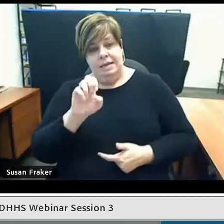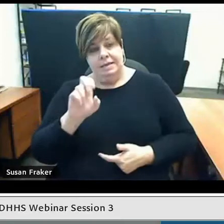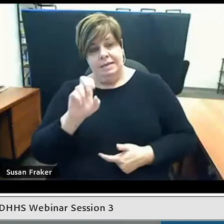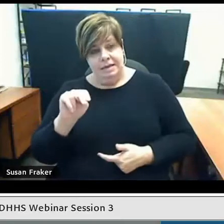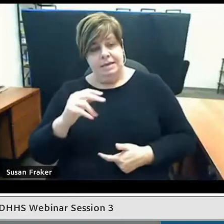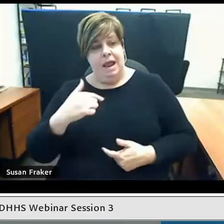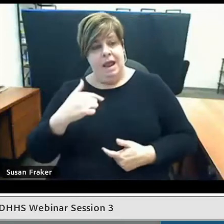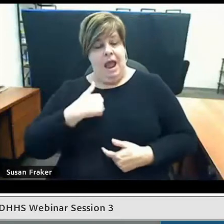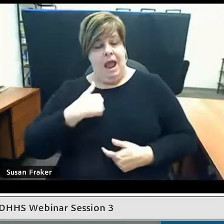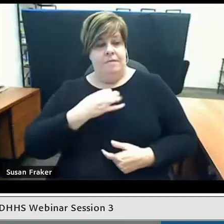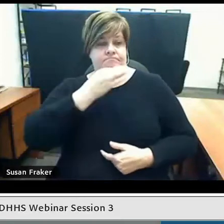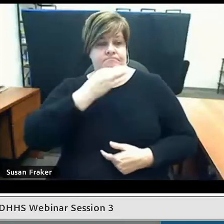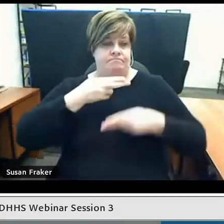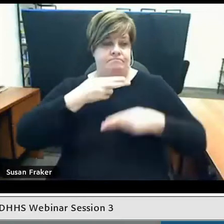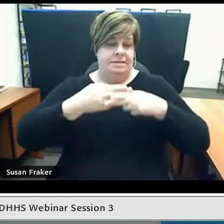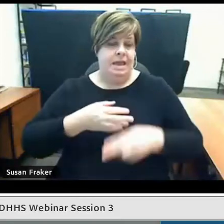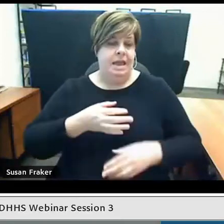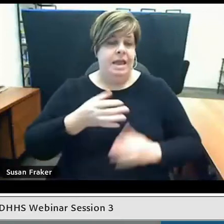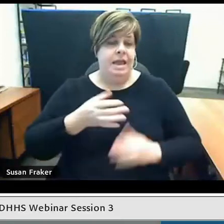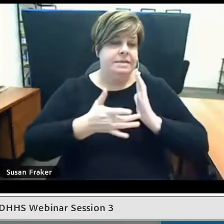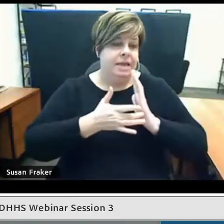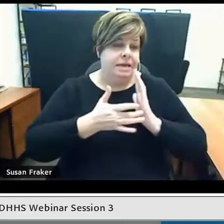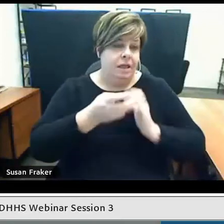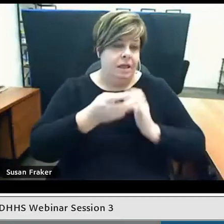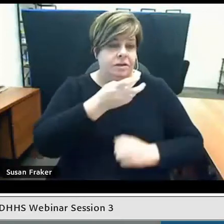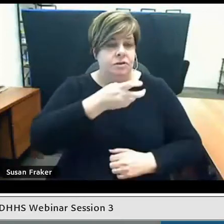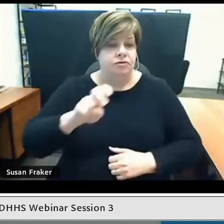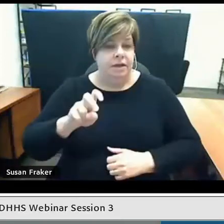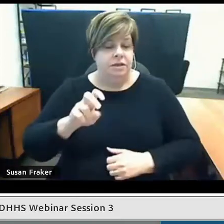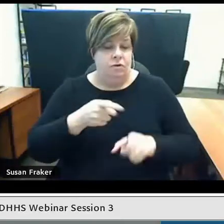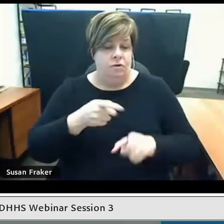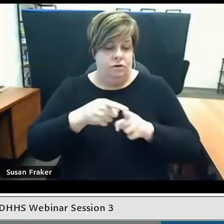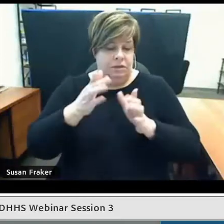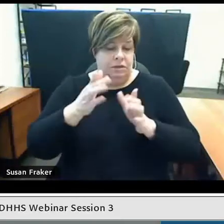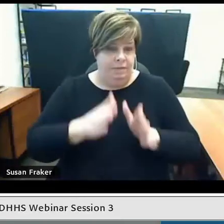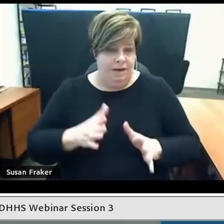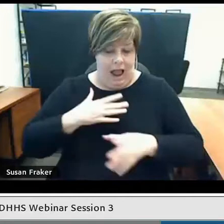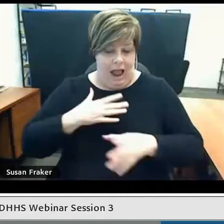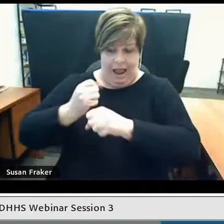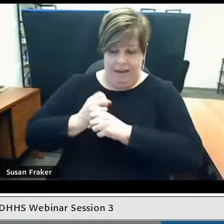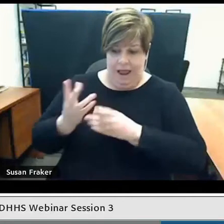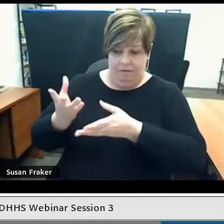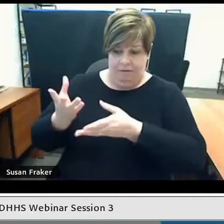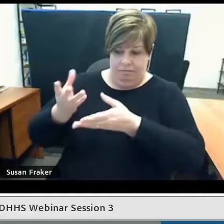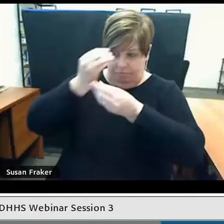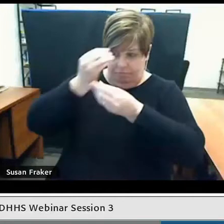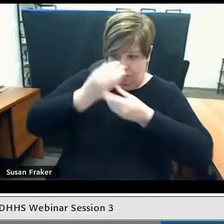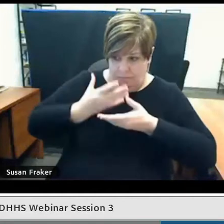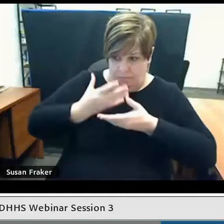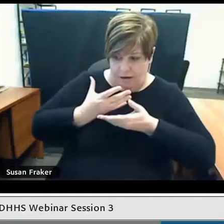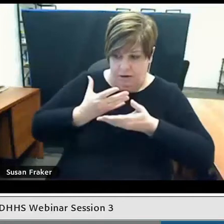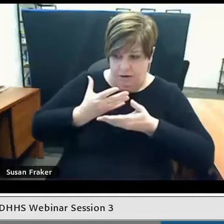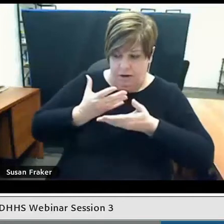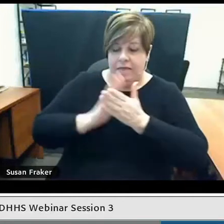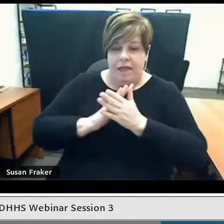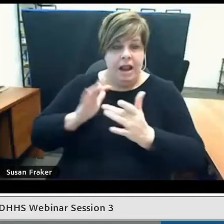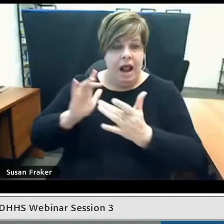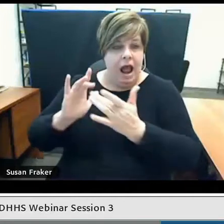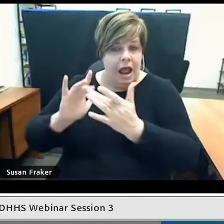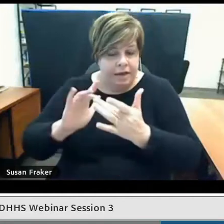transfer specialist. So what happens when folks make a request, those requests come to me and I follow up with an email and set